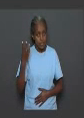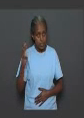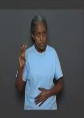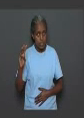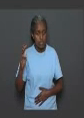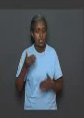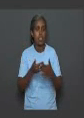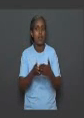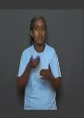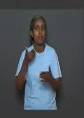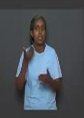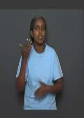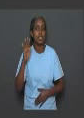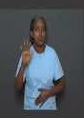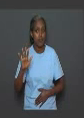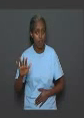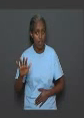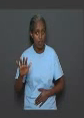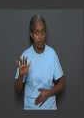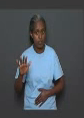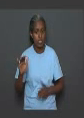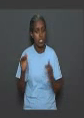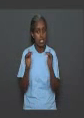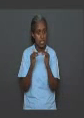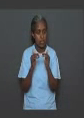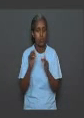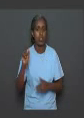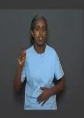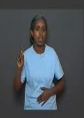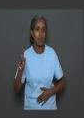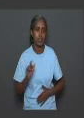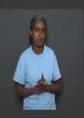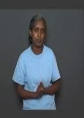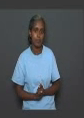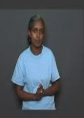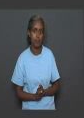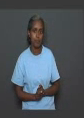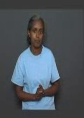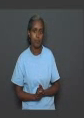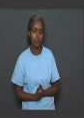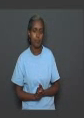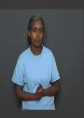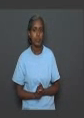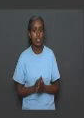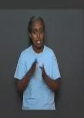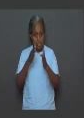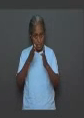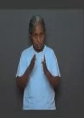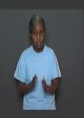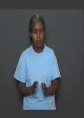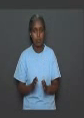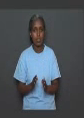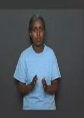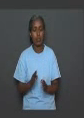16 minus 5 is 11. The determinant